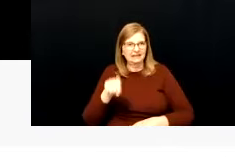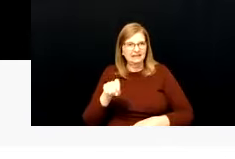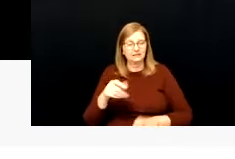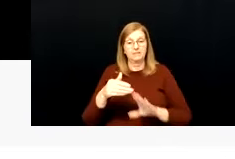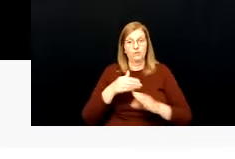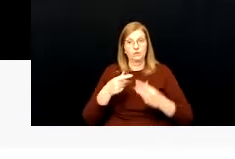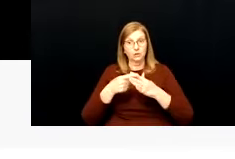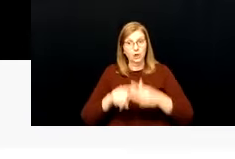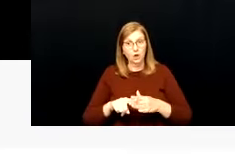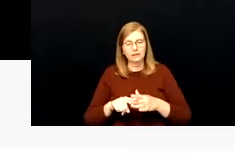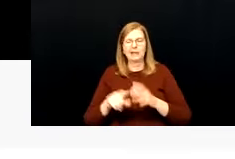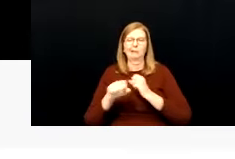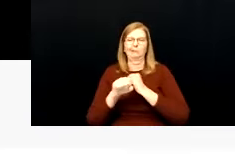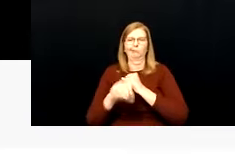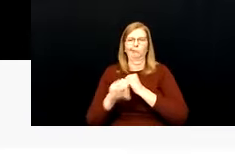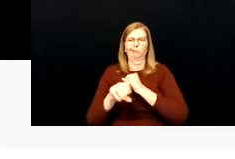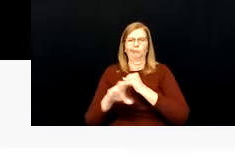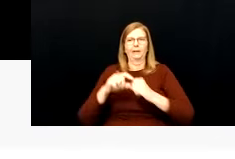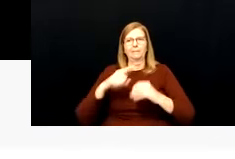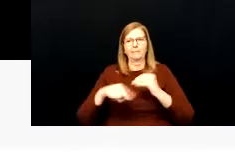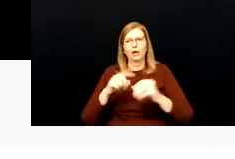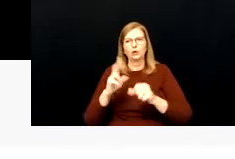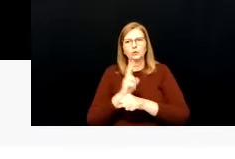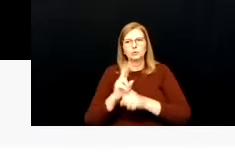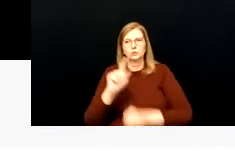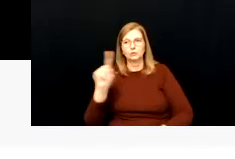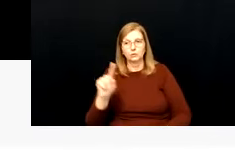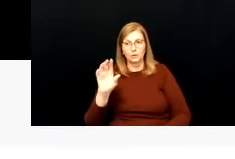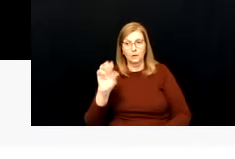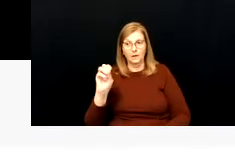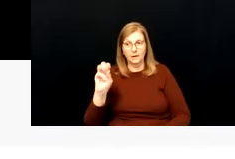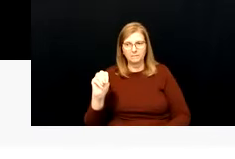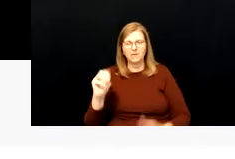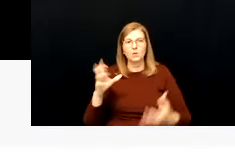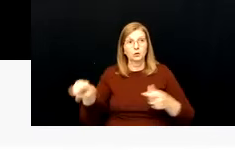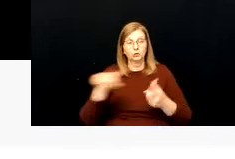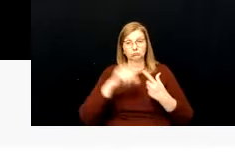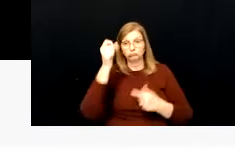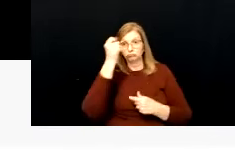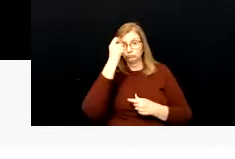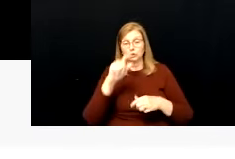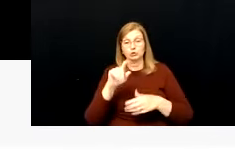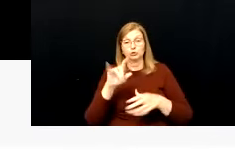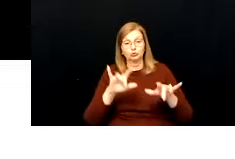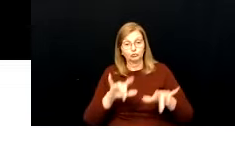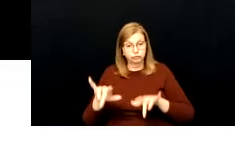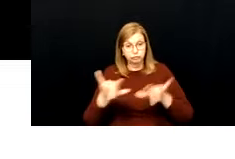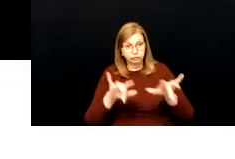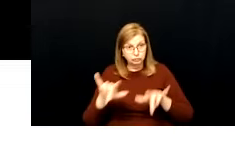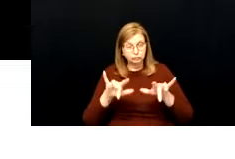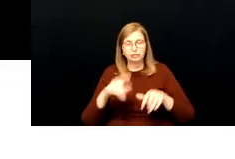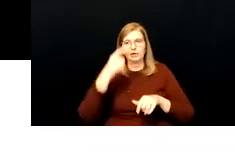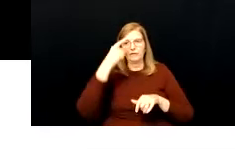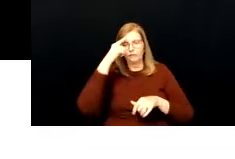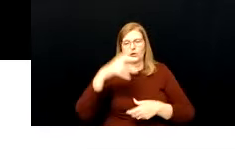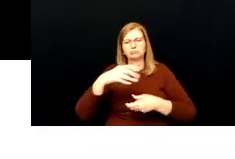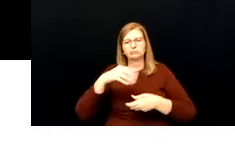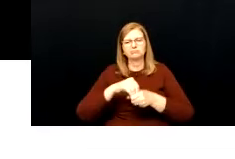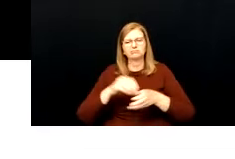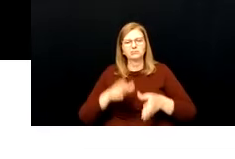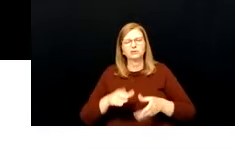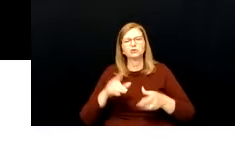we got a little commercial about utilizing Zoom. We want you to know the training is being recorded for participants to